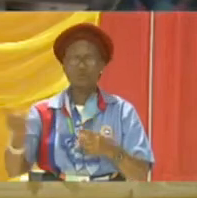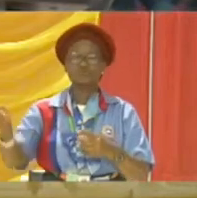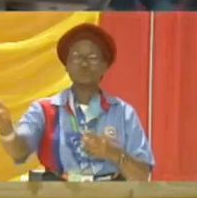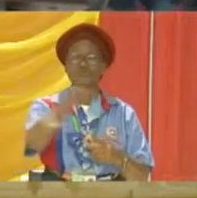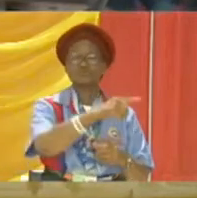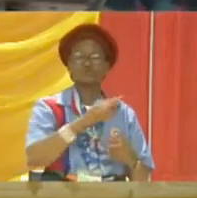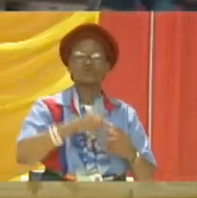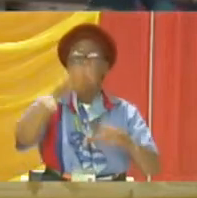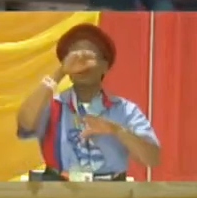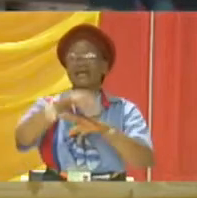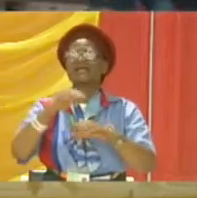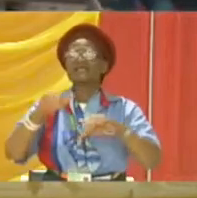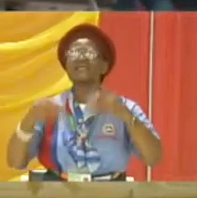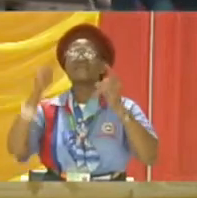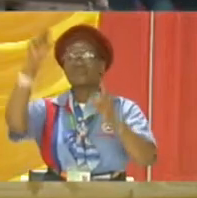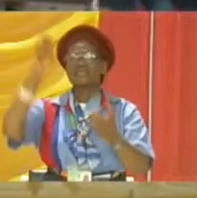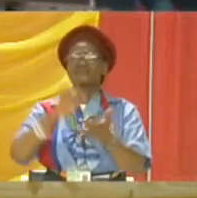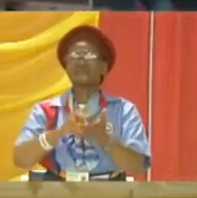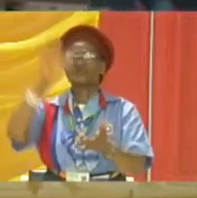Give Him glory, give Him honor.